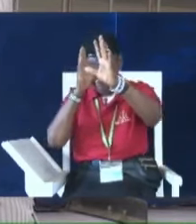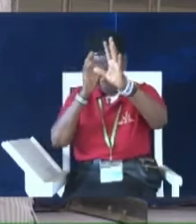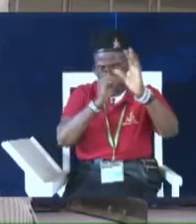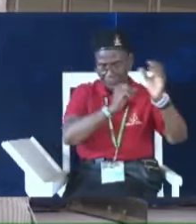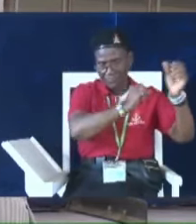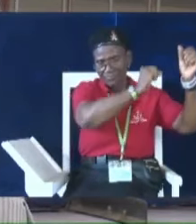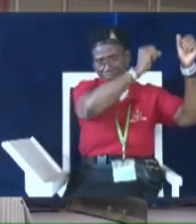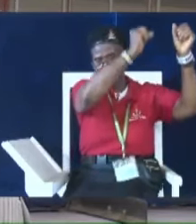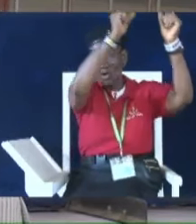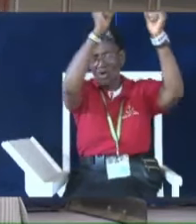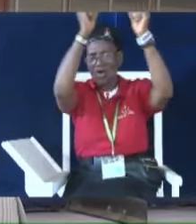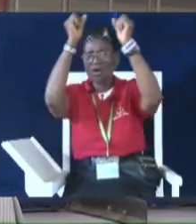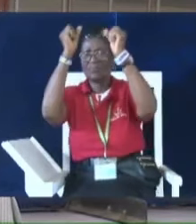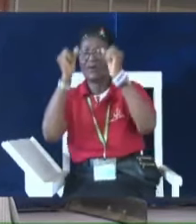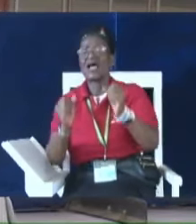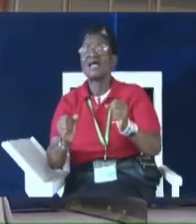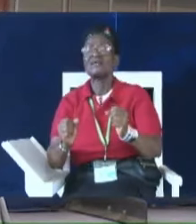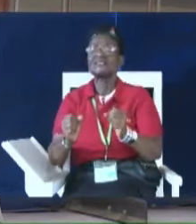hallelujah.